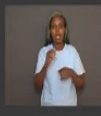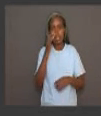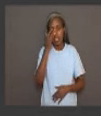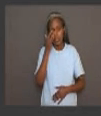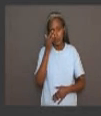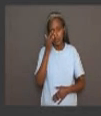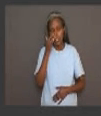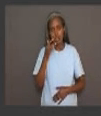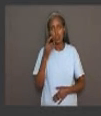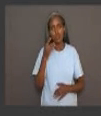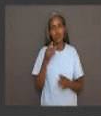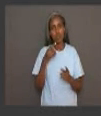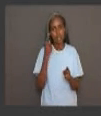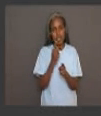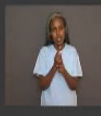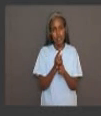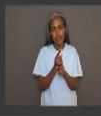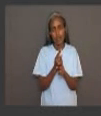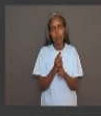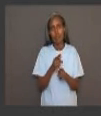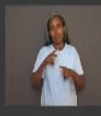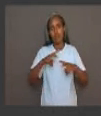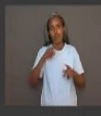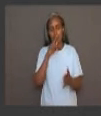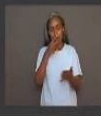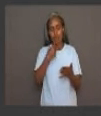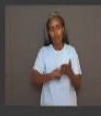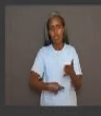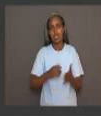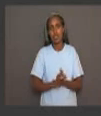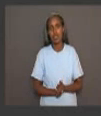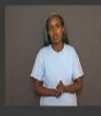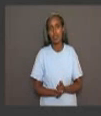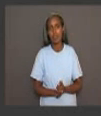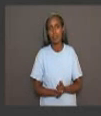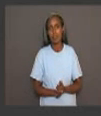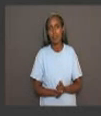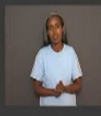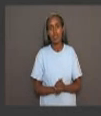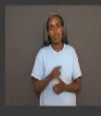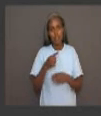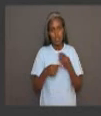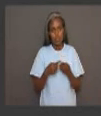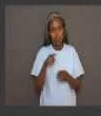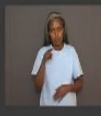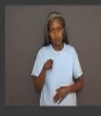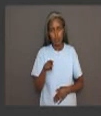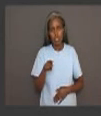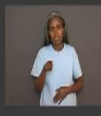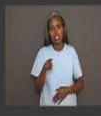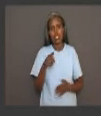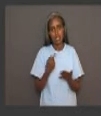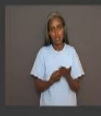experience to achieve proper results. As you saw in the